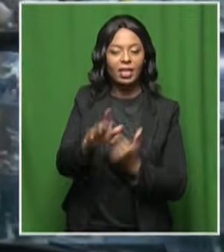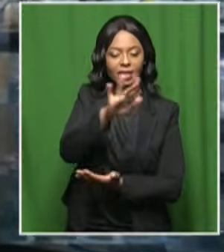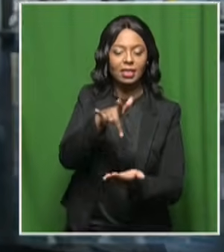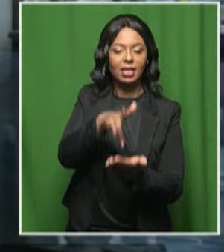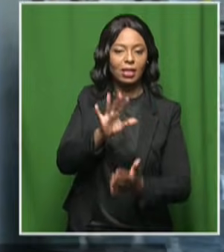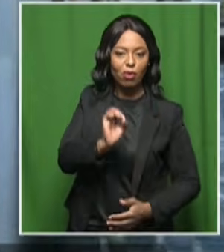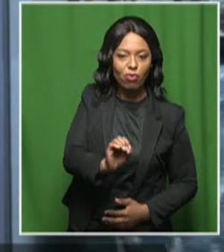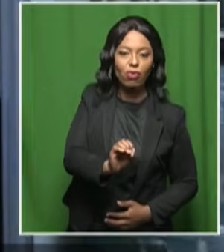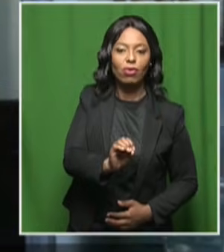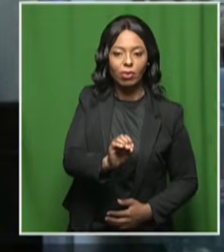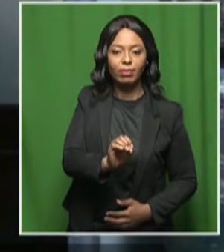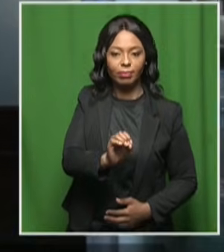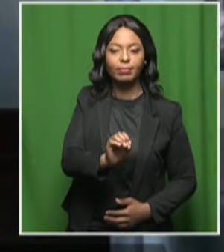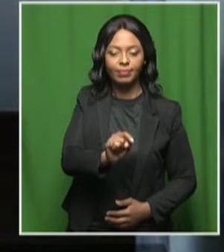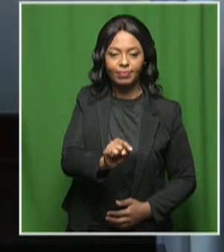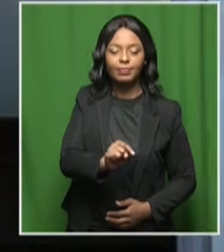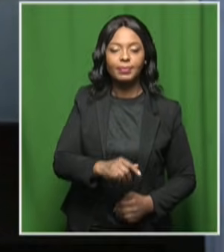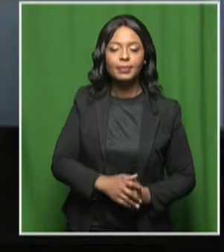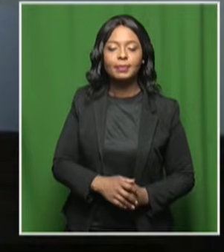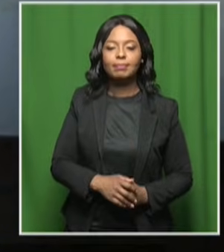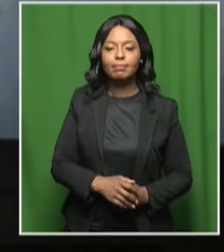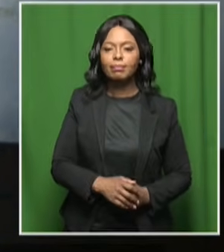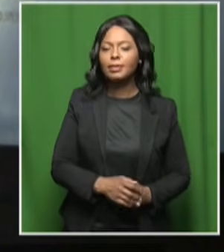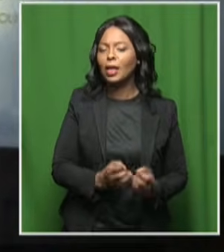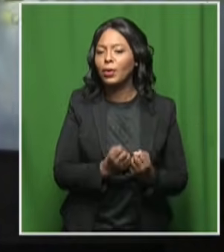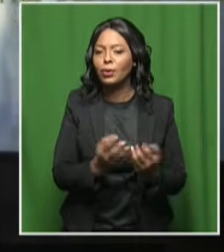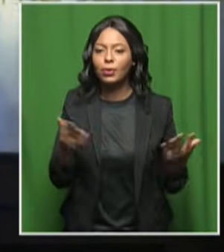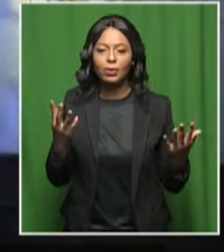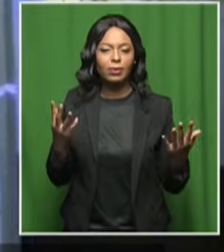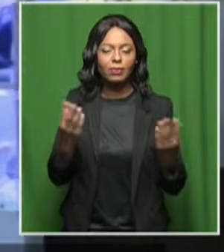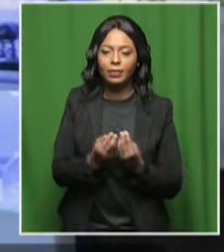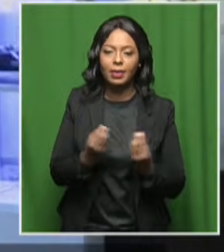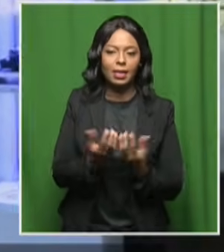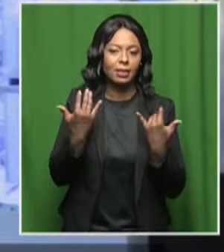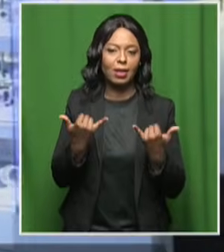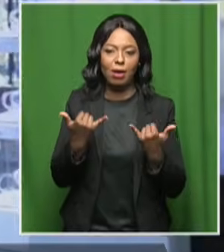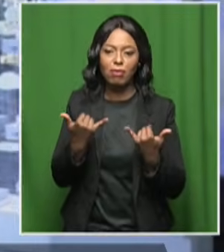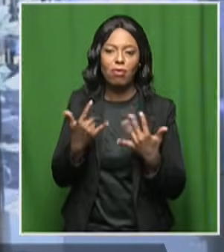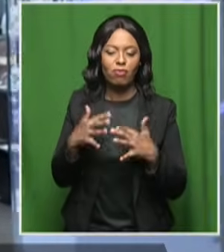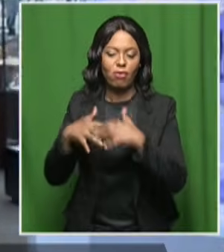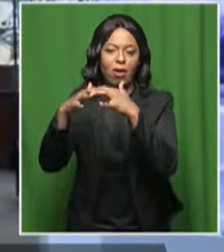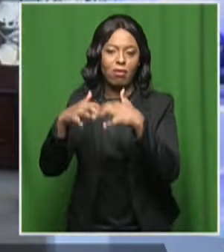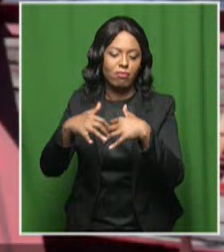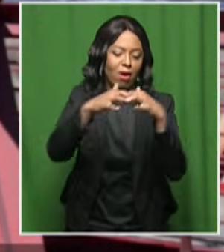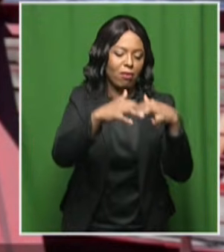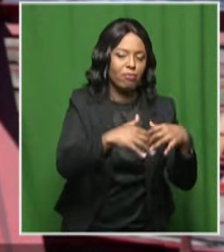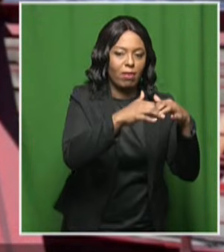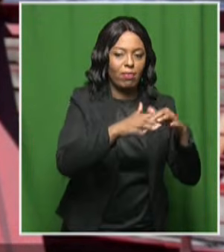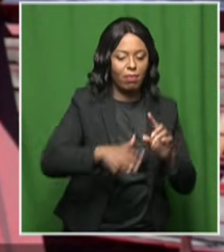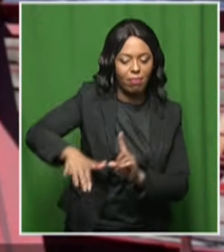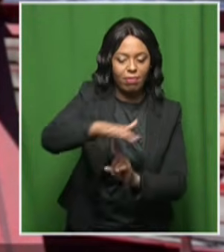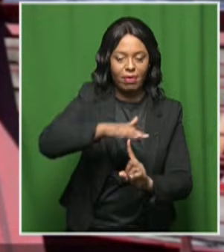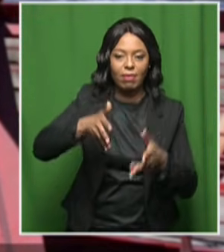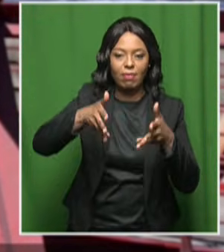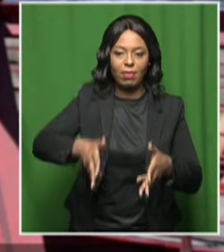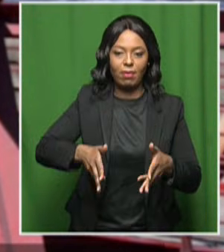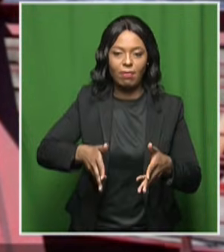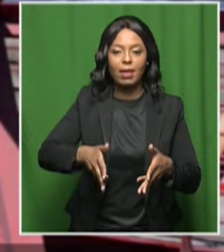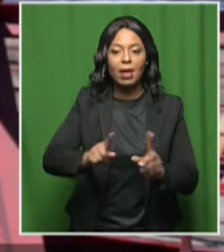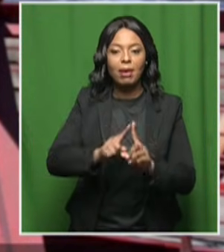the road, and there's a lot of things that can be done here. But of course, the beauty